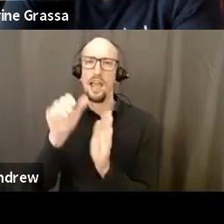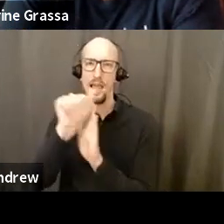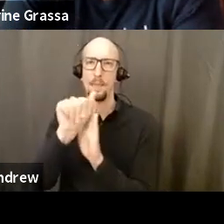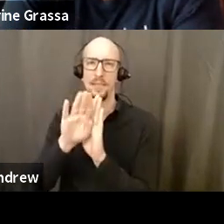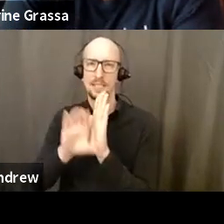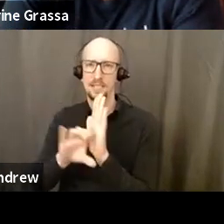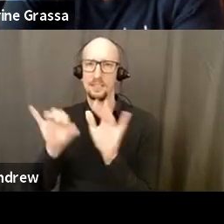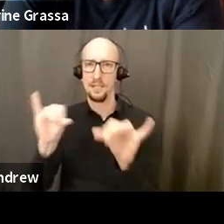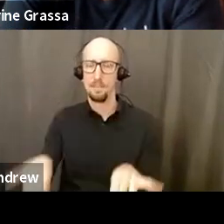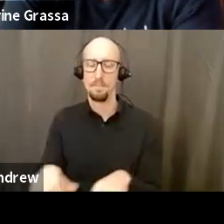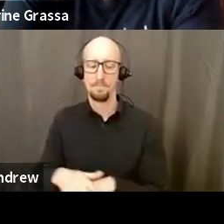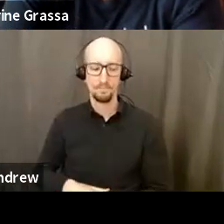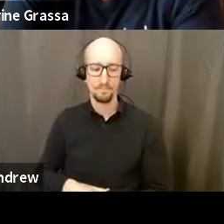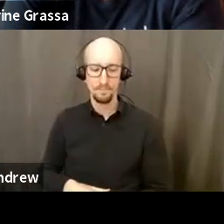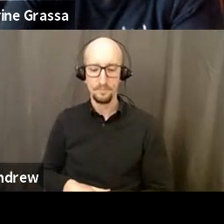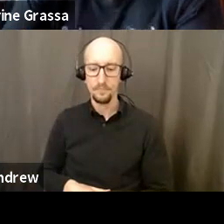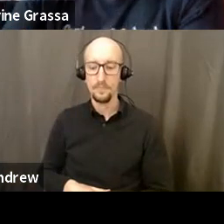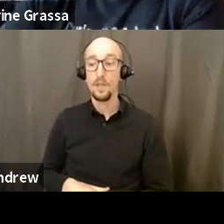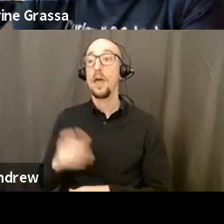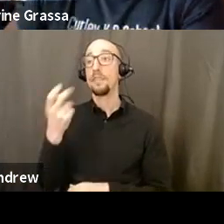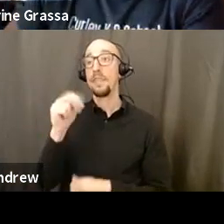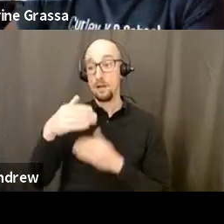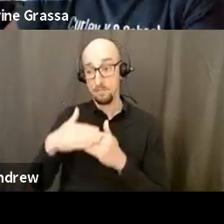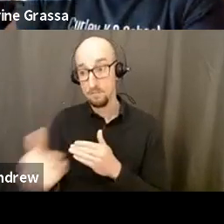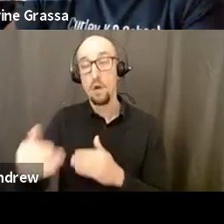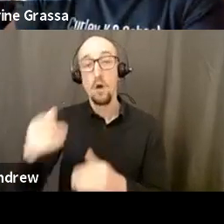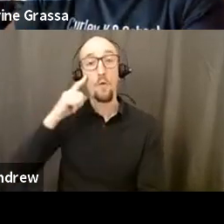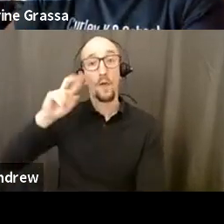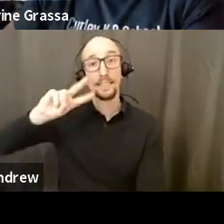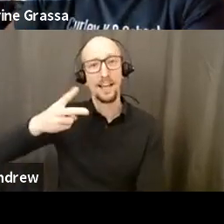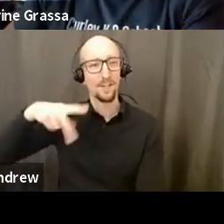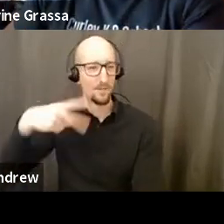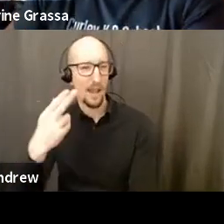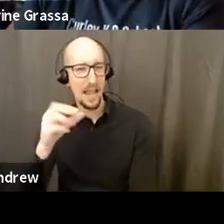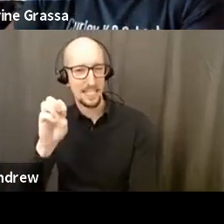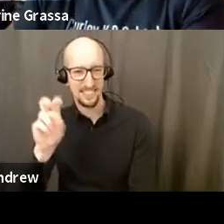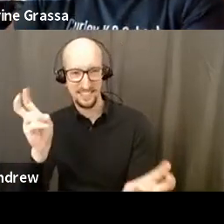we will, for purposes of the second phase, if you will,